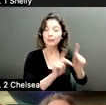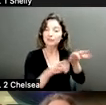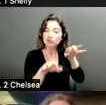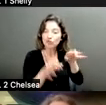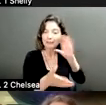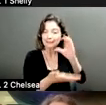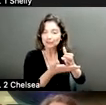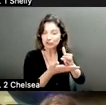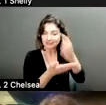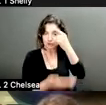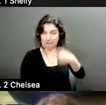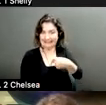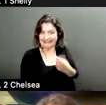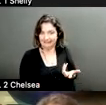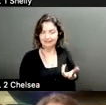like to